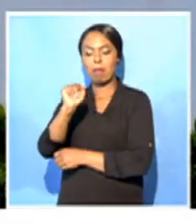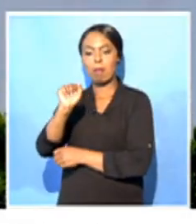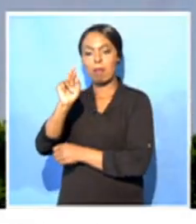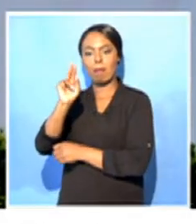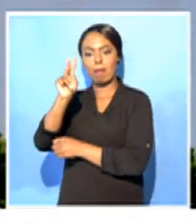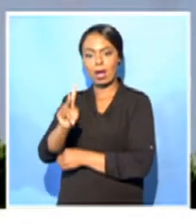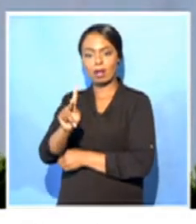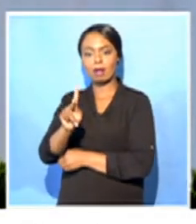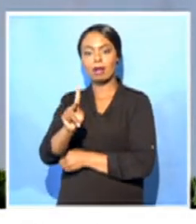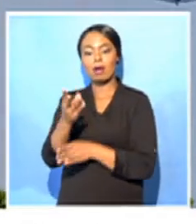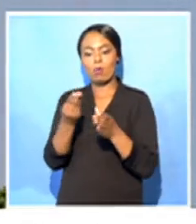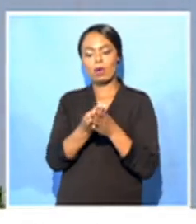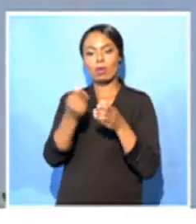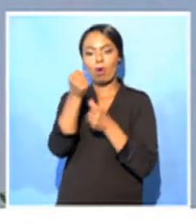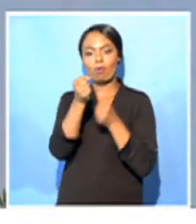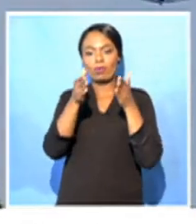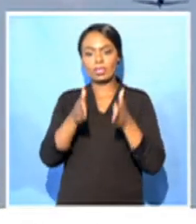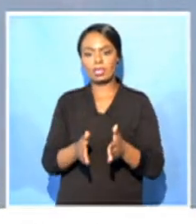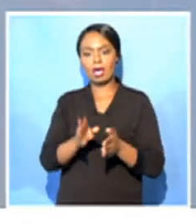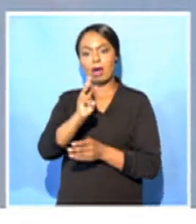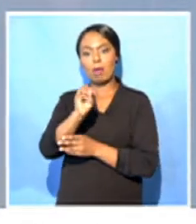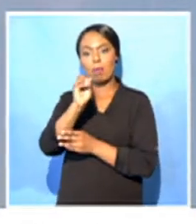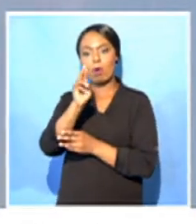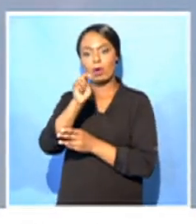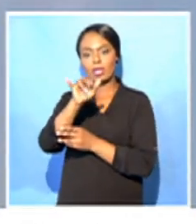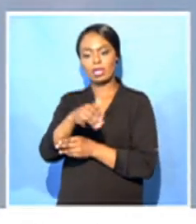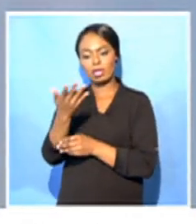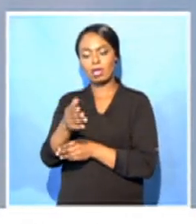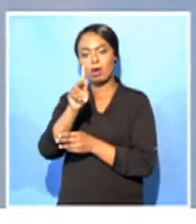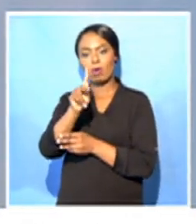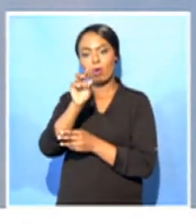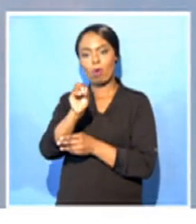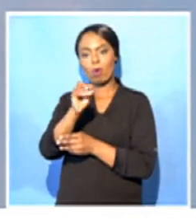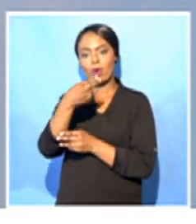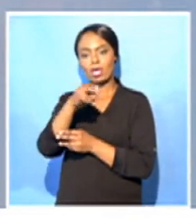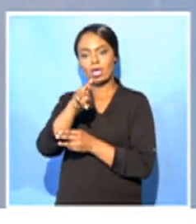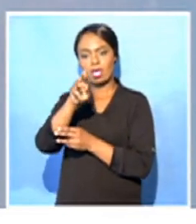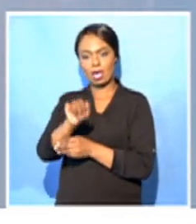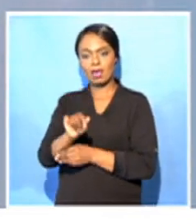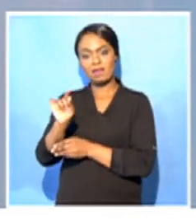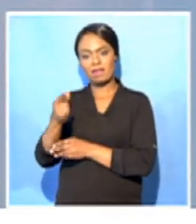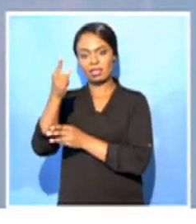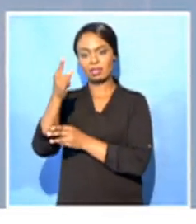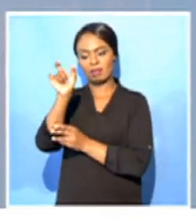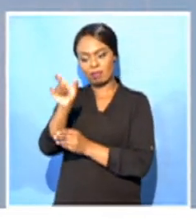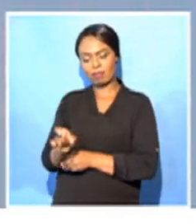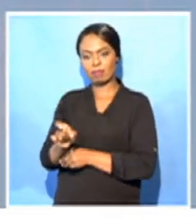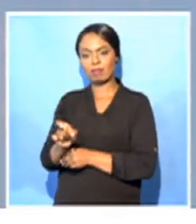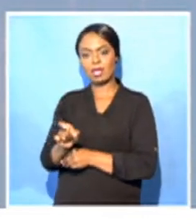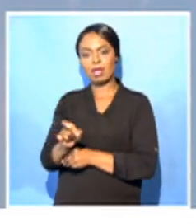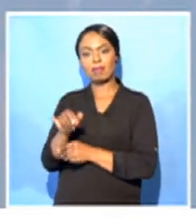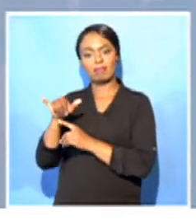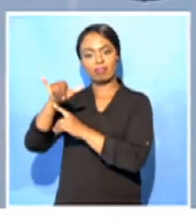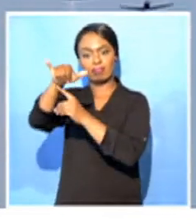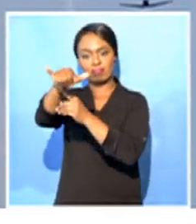First Officer Mondi Goyia as the first officer in the lead aircraft. The